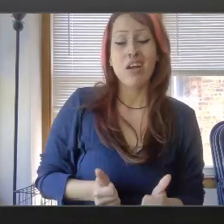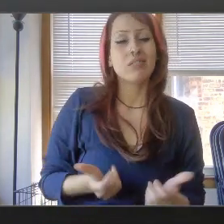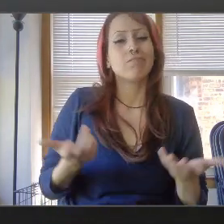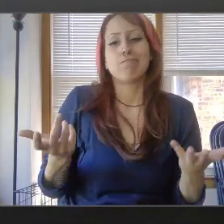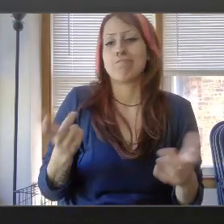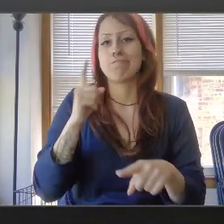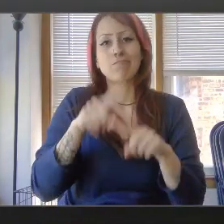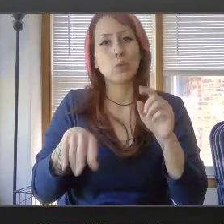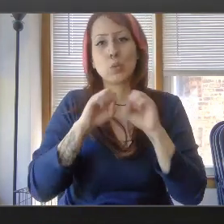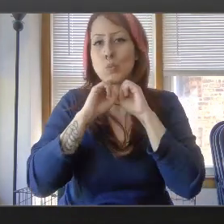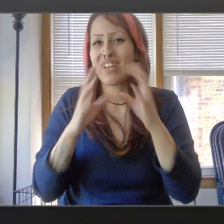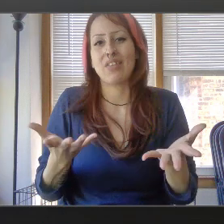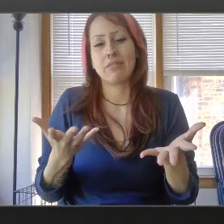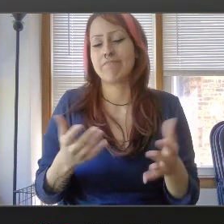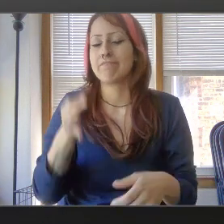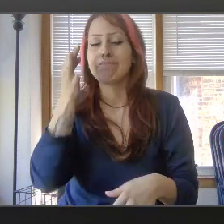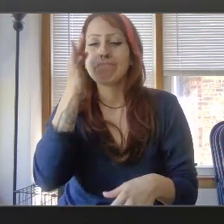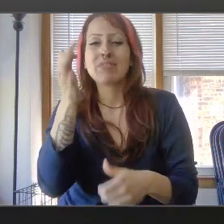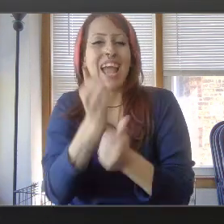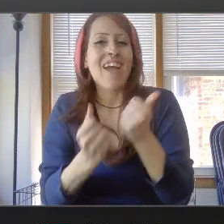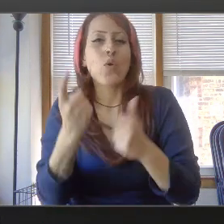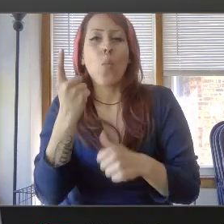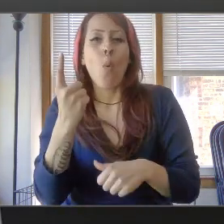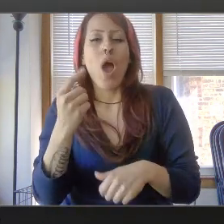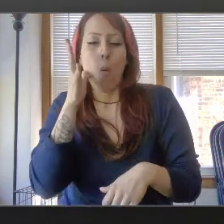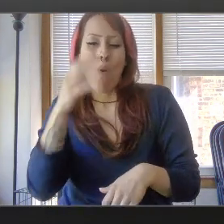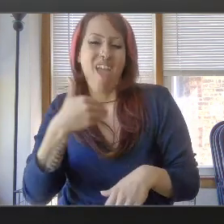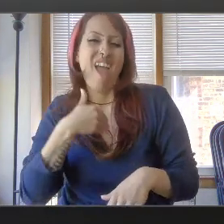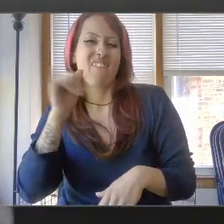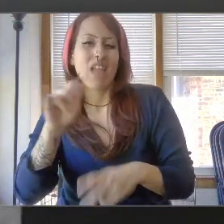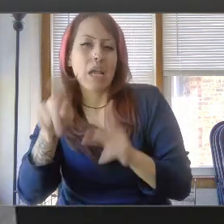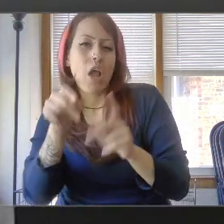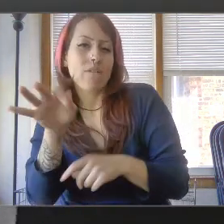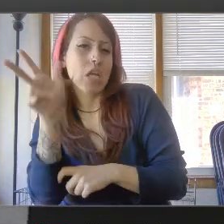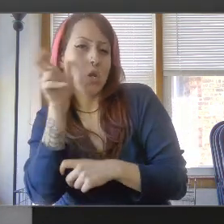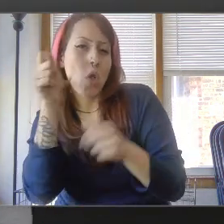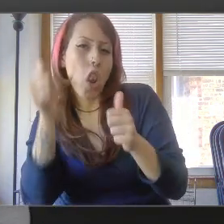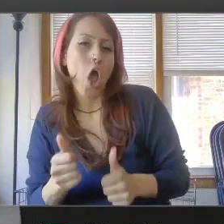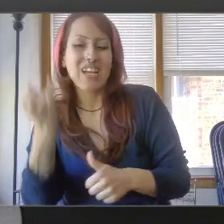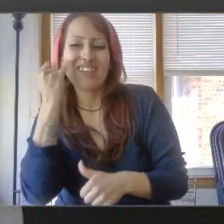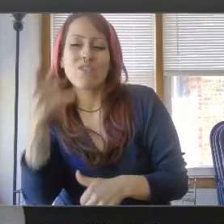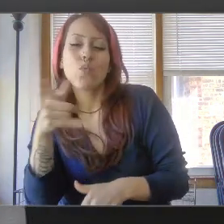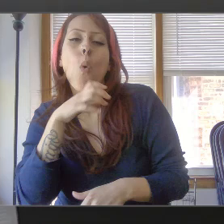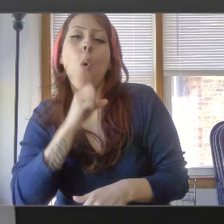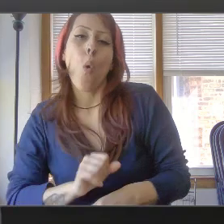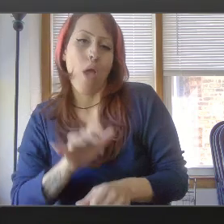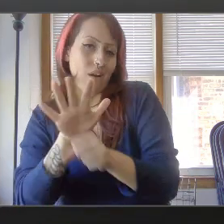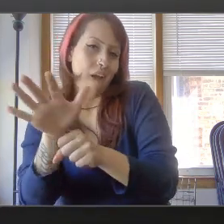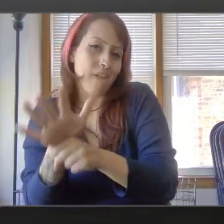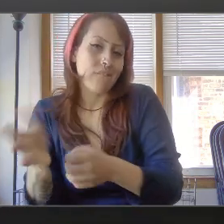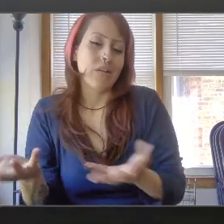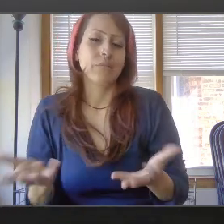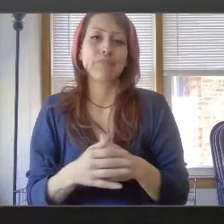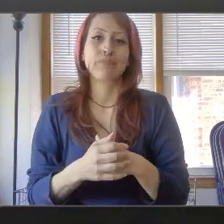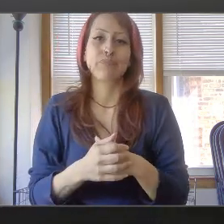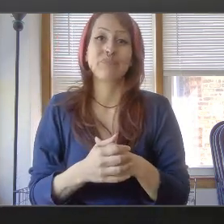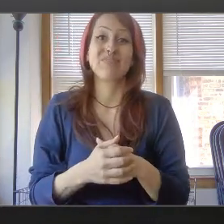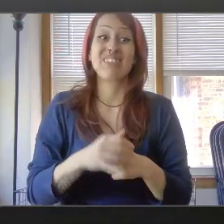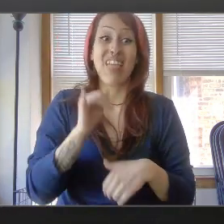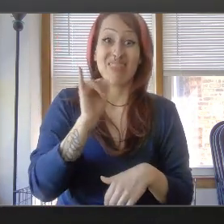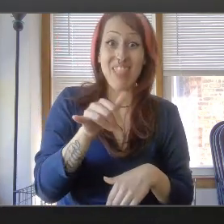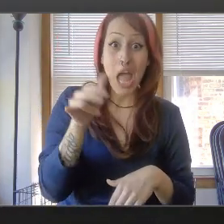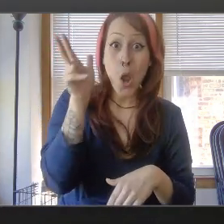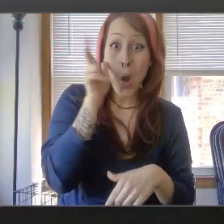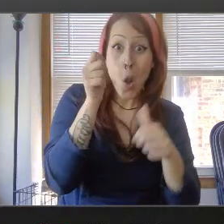will develop this type of hearing loss if they live long enough. Sensorineural hearing loss is treatable by hearing aids when the outer